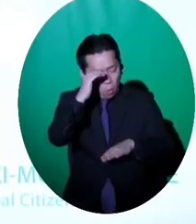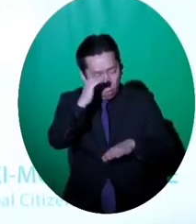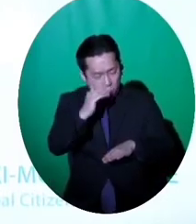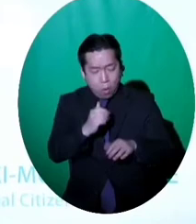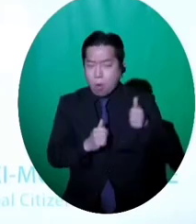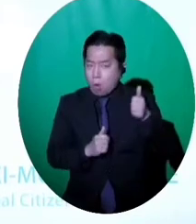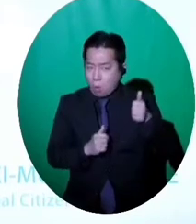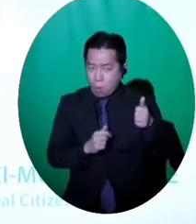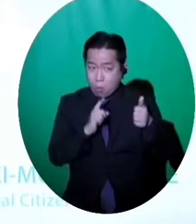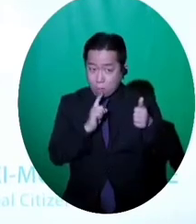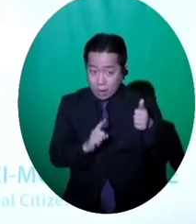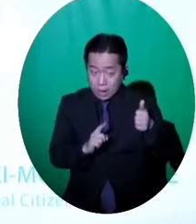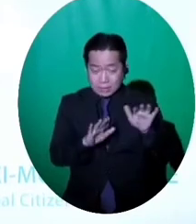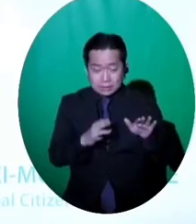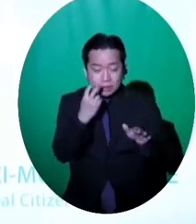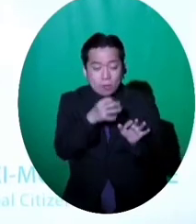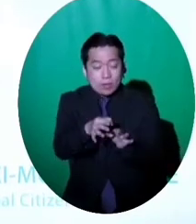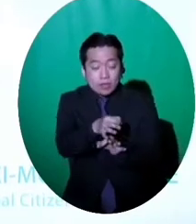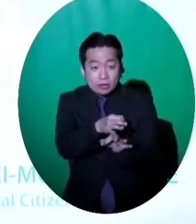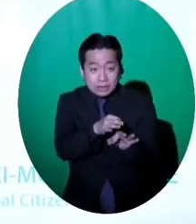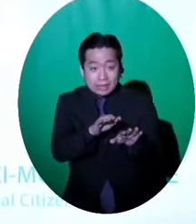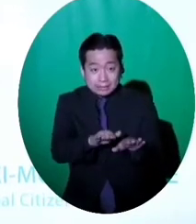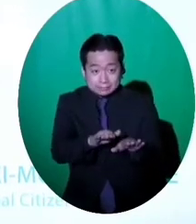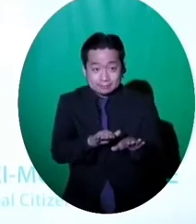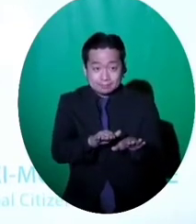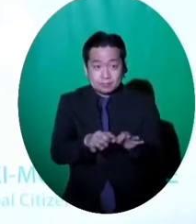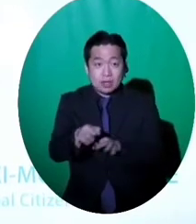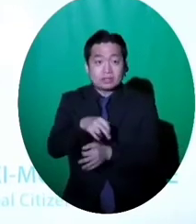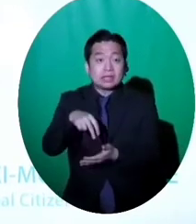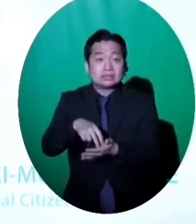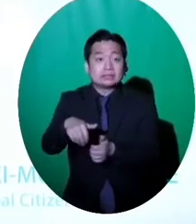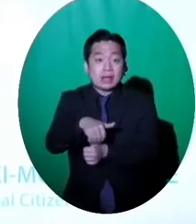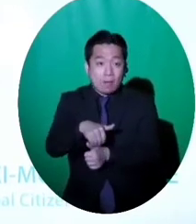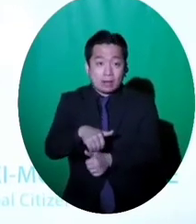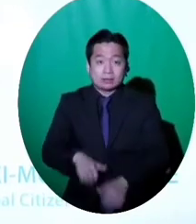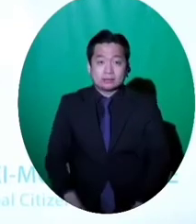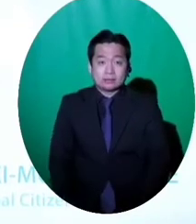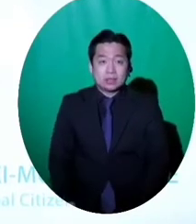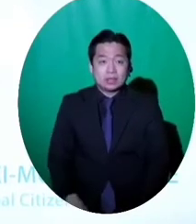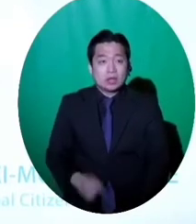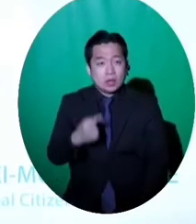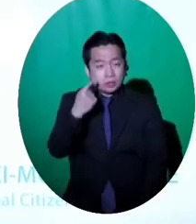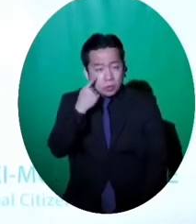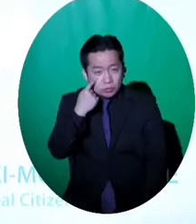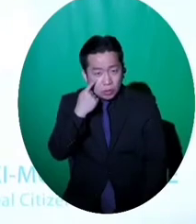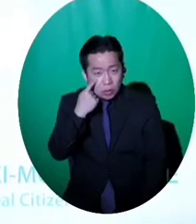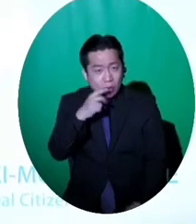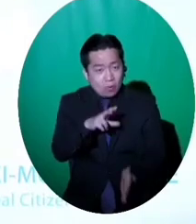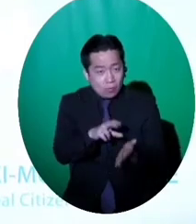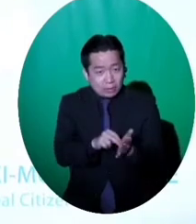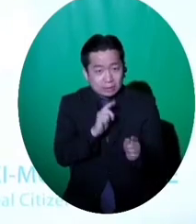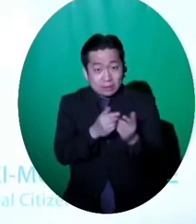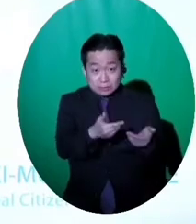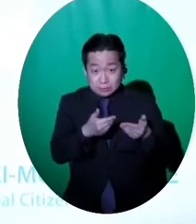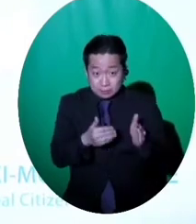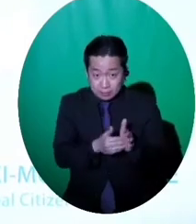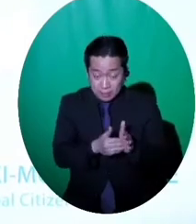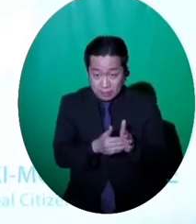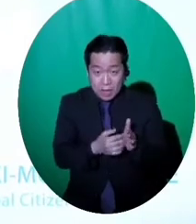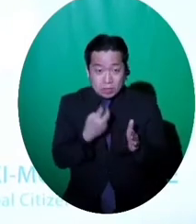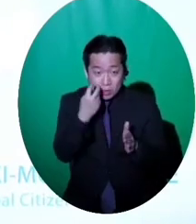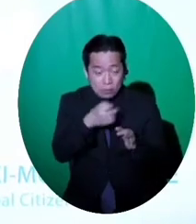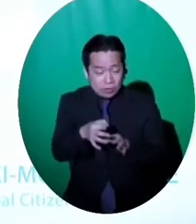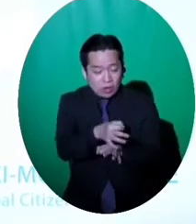economy and talk about the meaningful insights of care economy. And most of all, we can learn